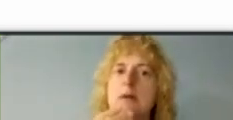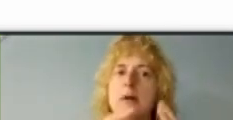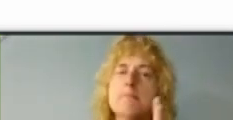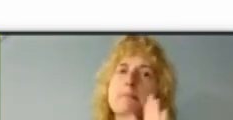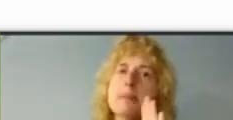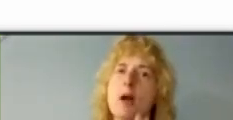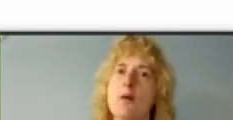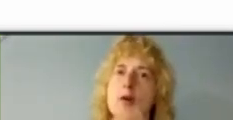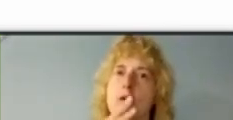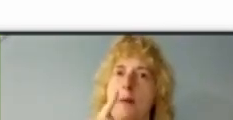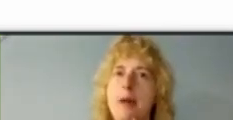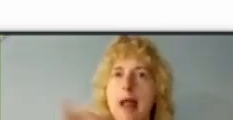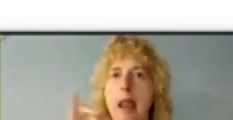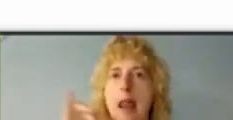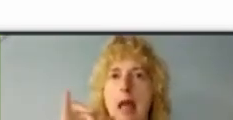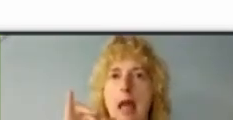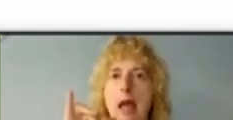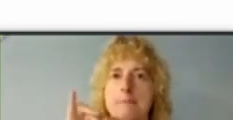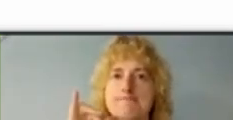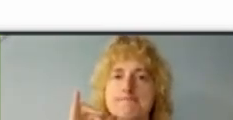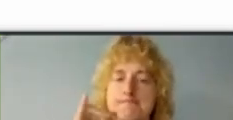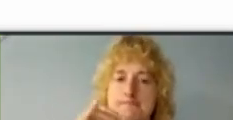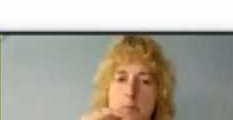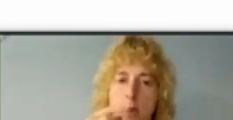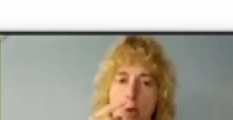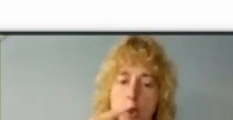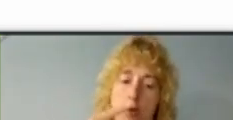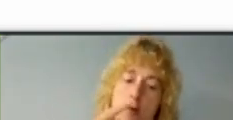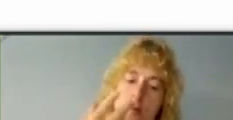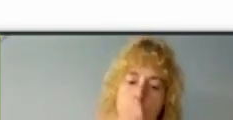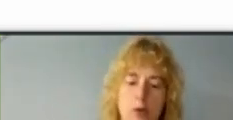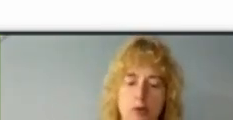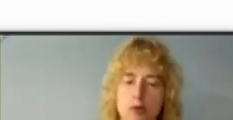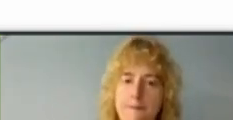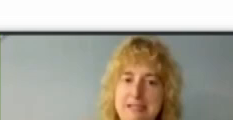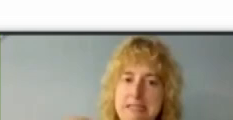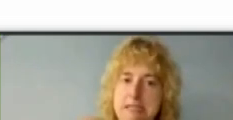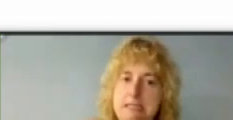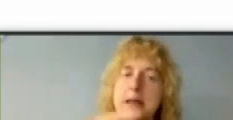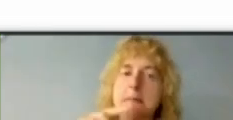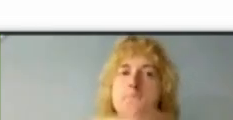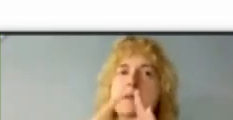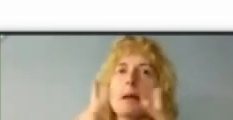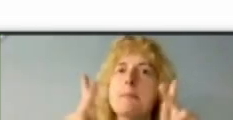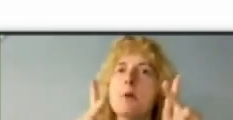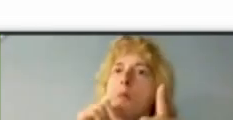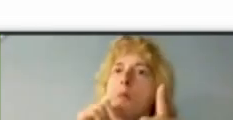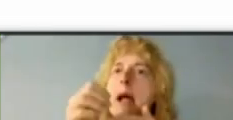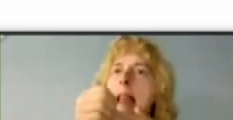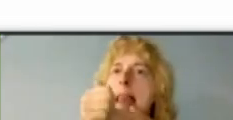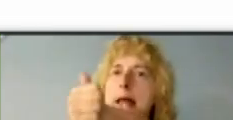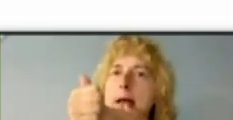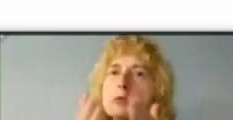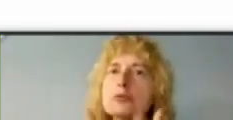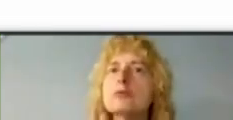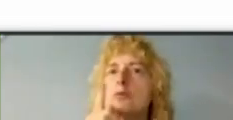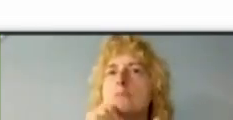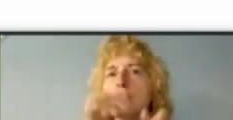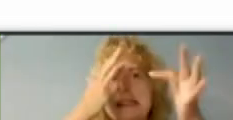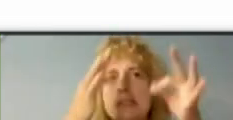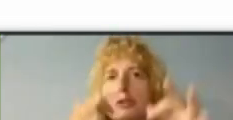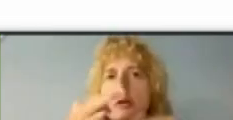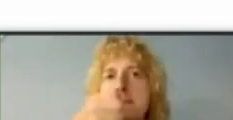and grassroots. And the grass tops for us represent people in the community who are leaders and who are often decision makers